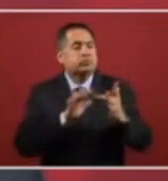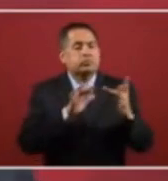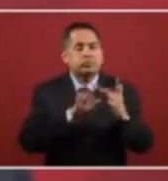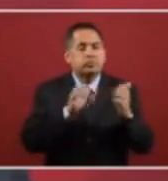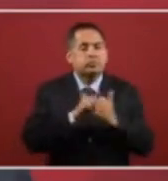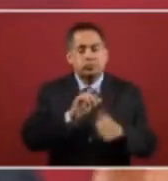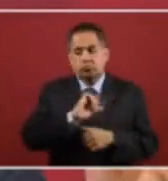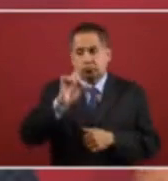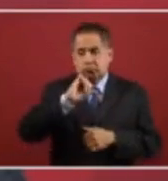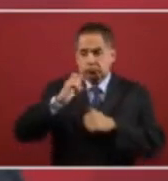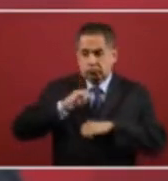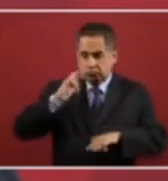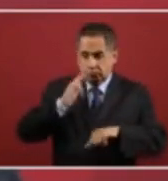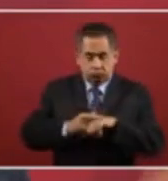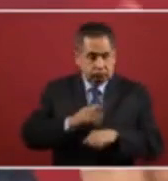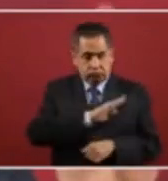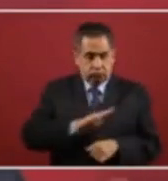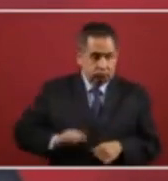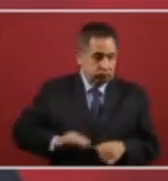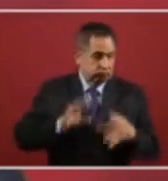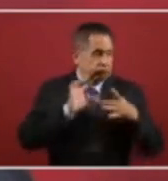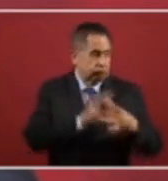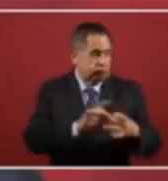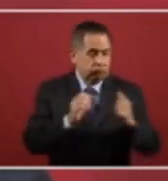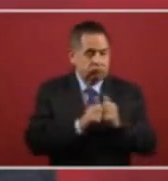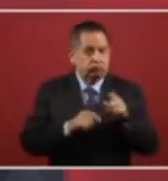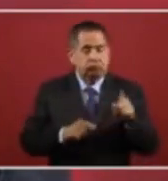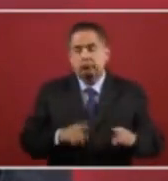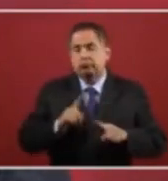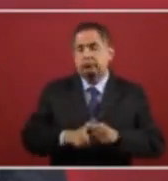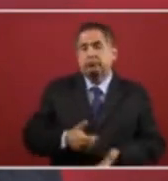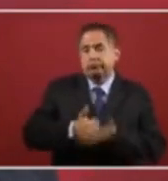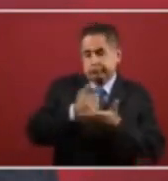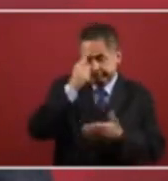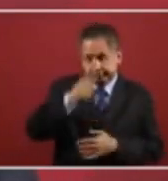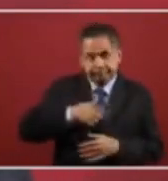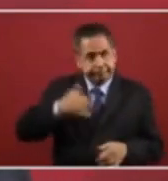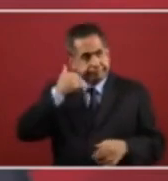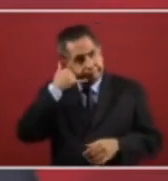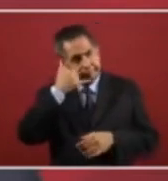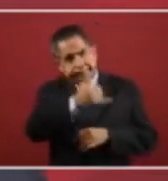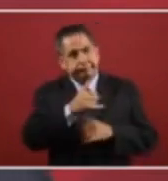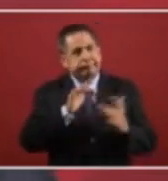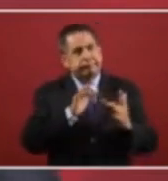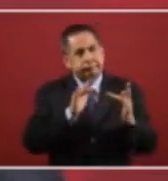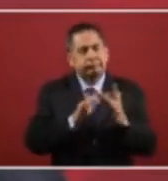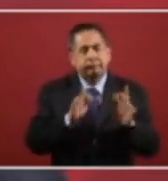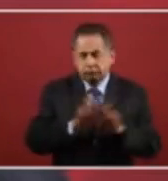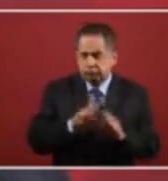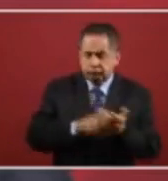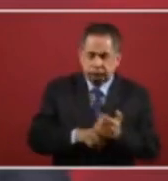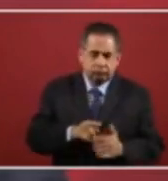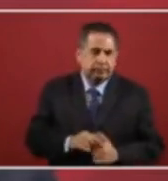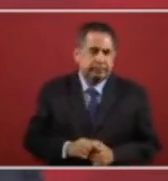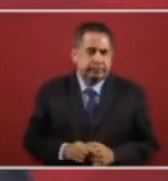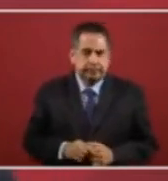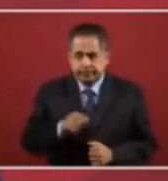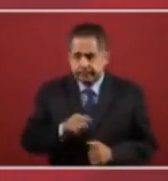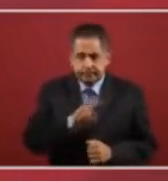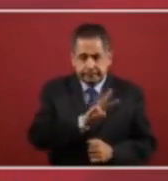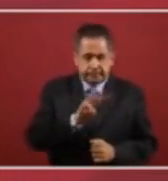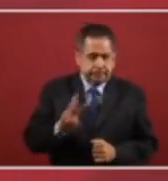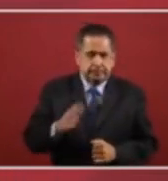call and the name of the functionary in your state and national